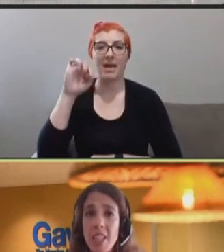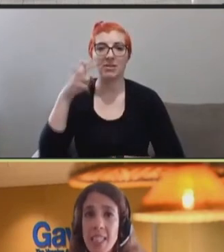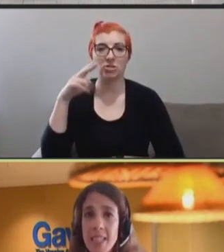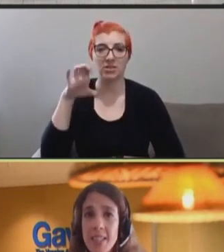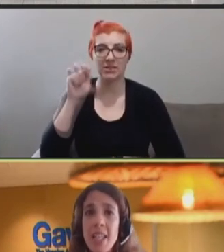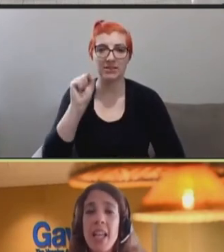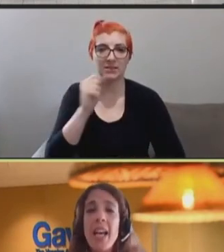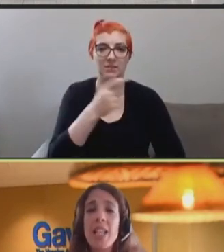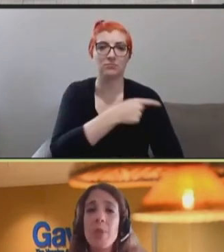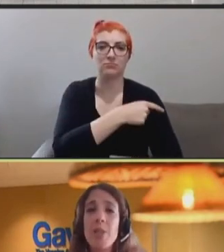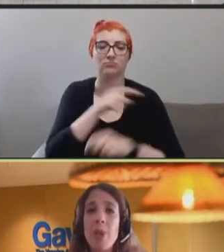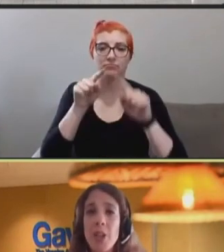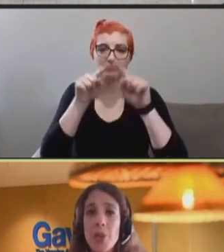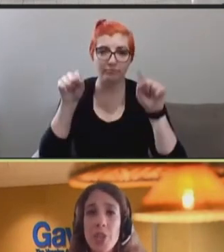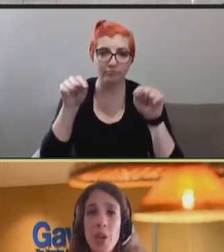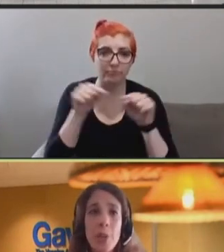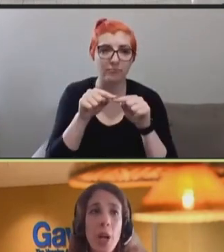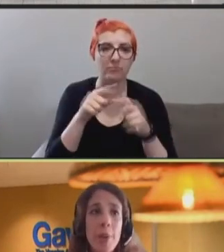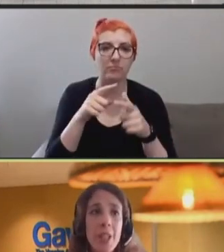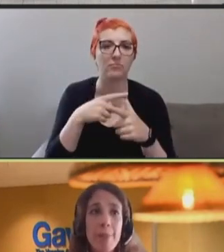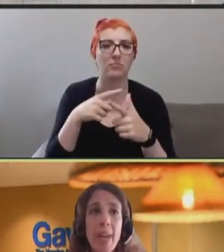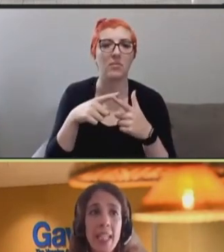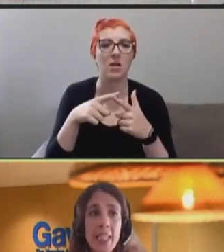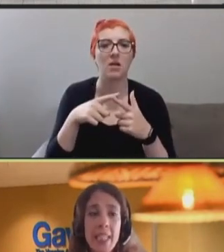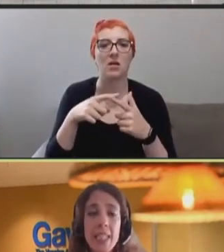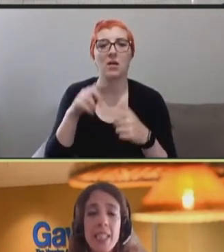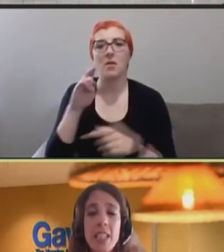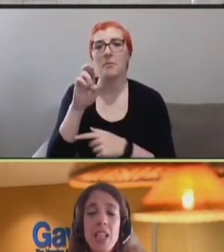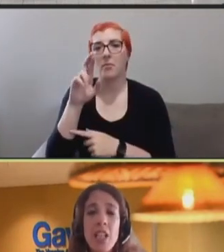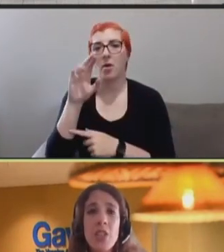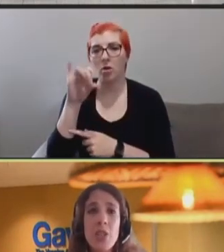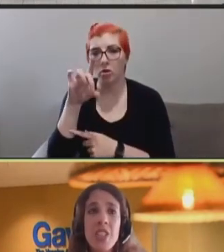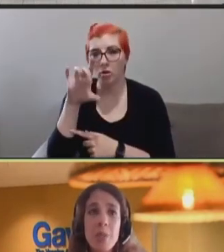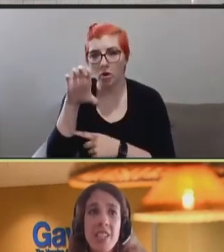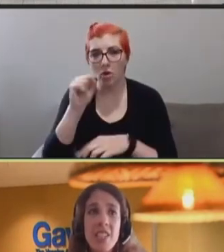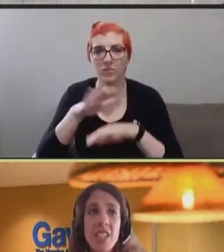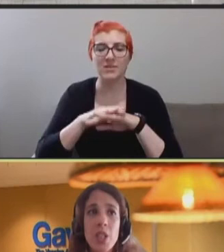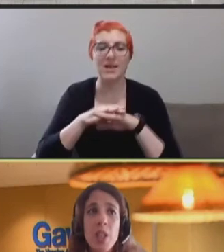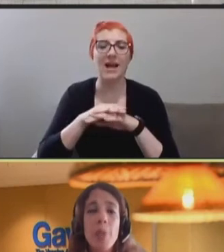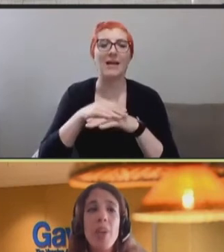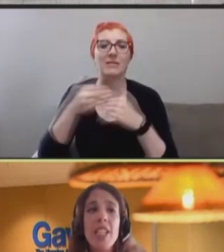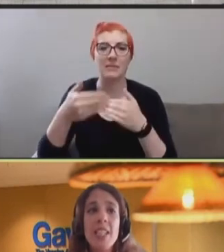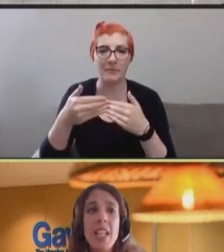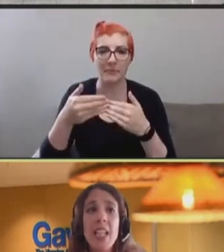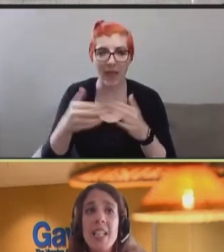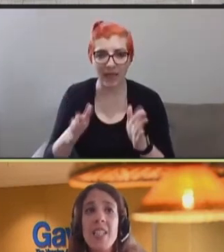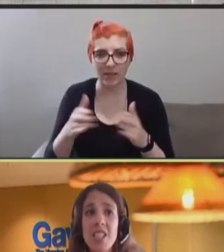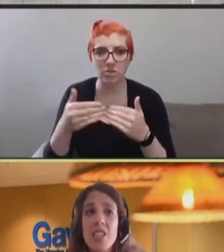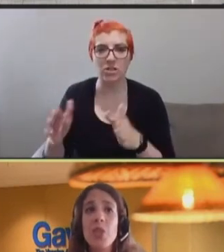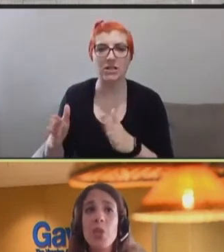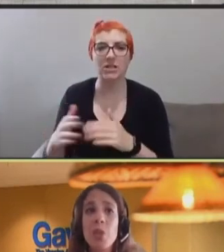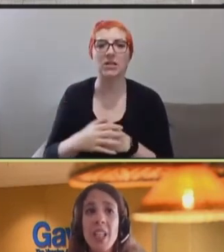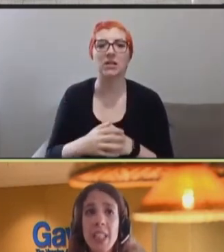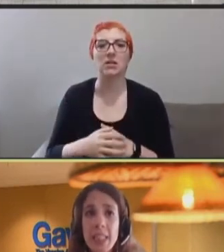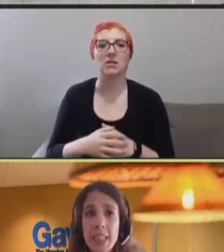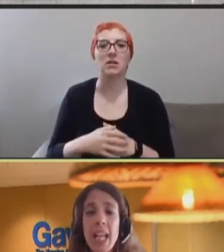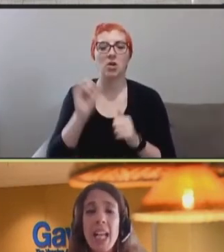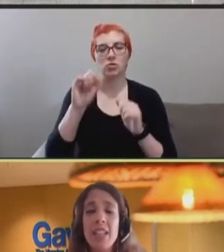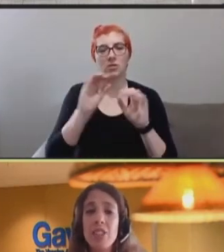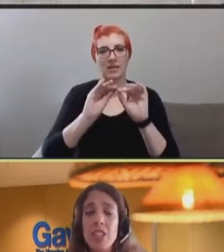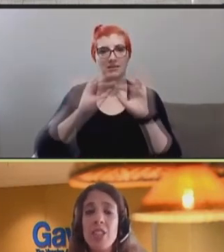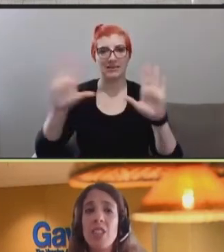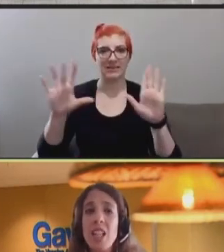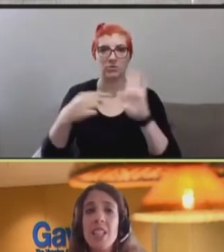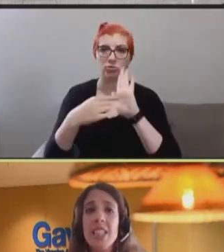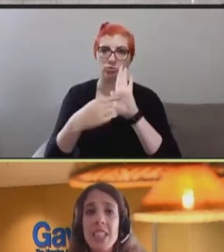qualified vaccines, as well as barcodes on primary packaging. So this prioritization provided a clear signal to the market